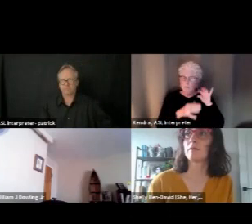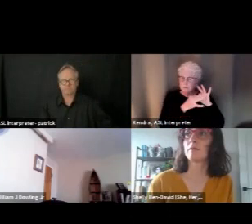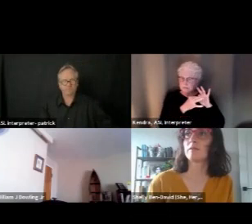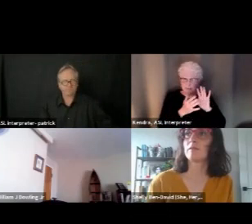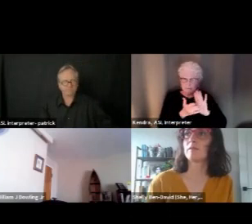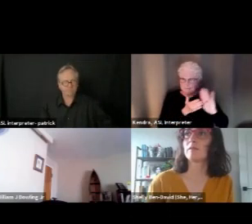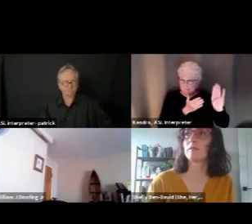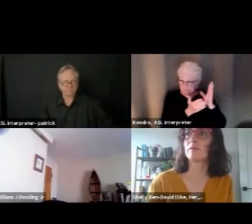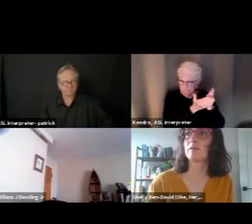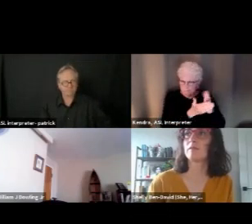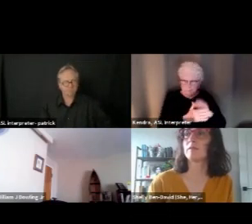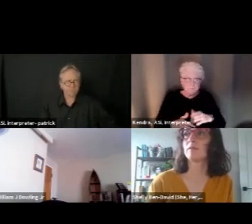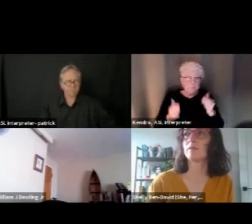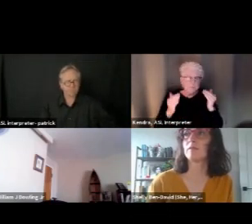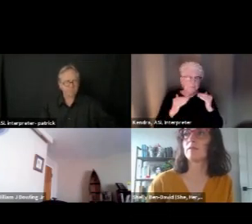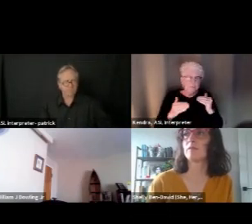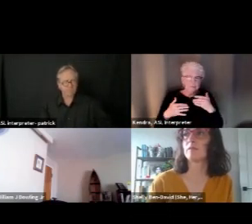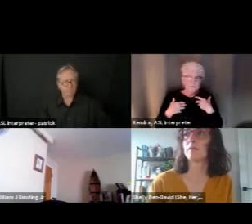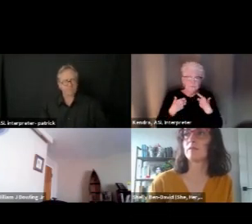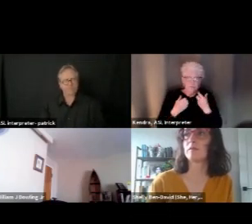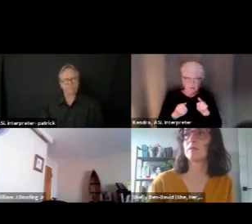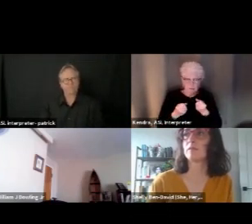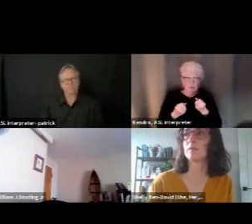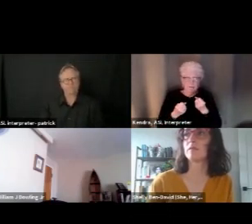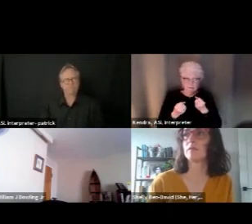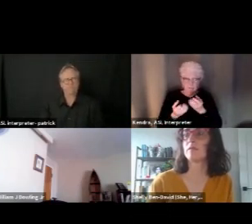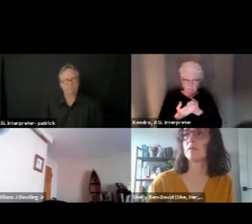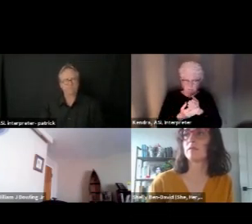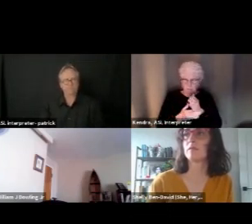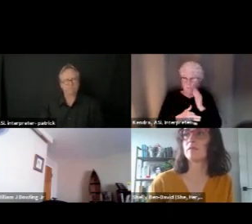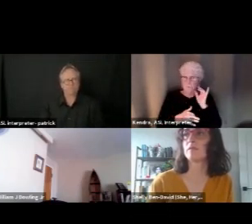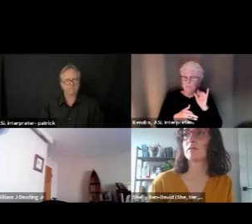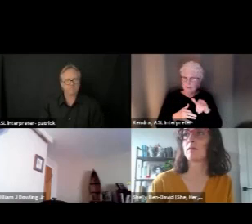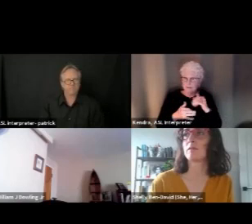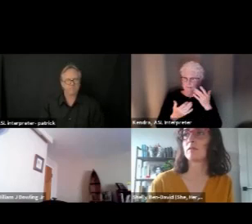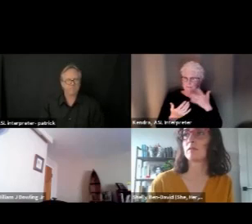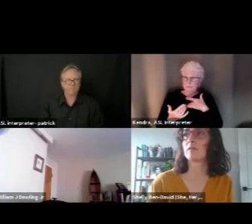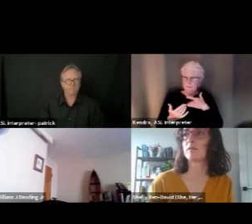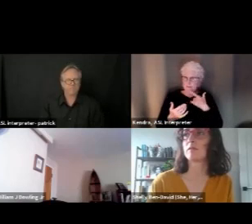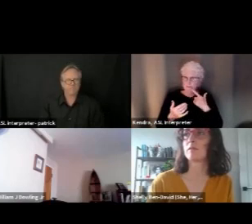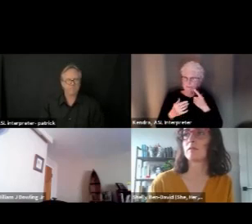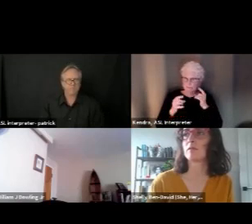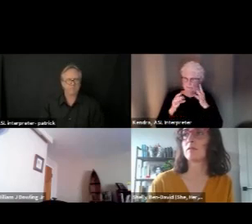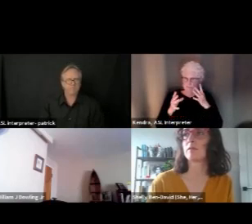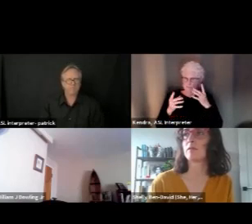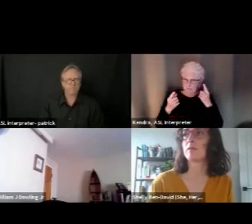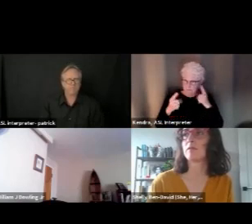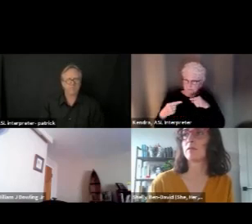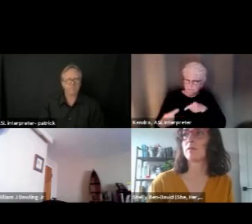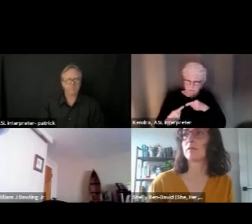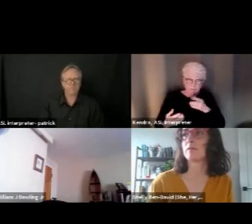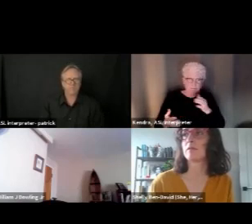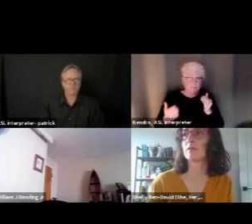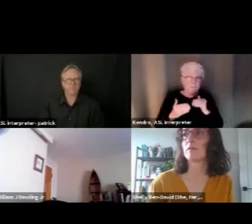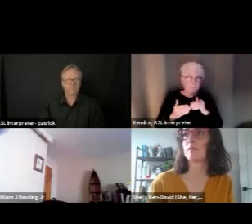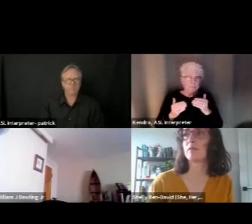more authentic with who they are after experiencing adversity. They might identify new life possibilities for themselves, and